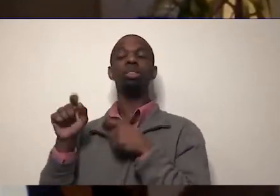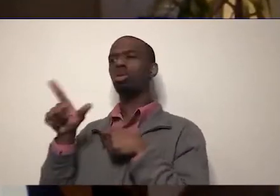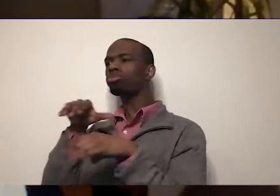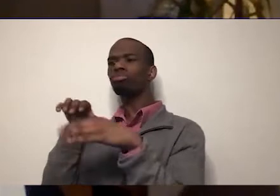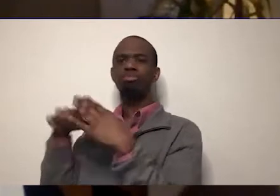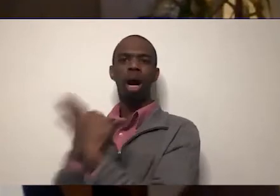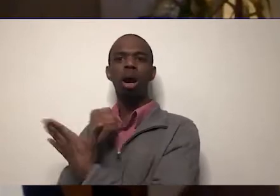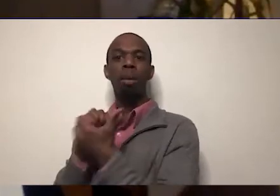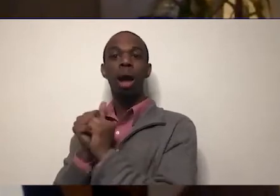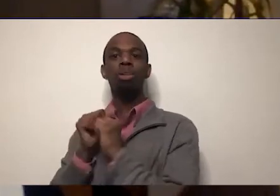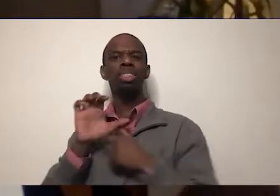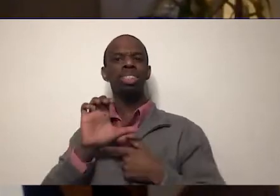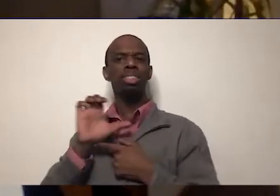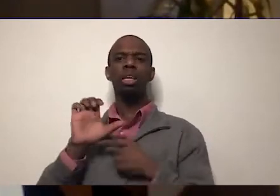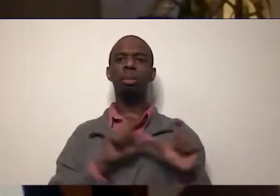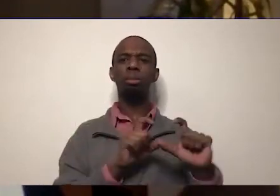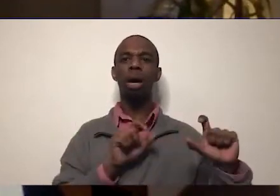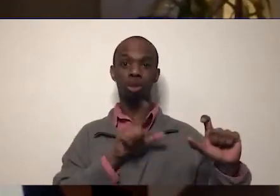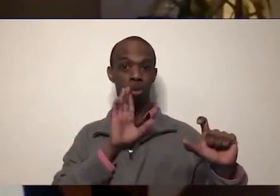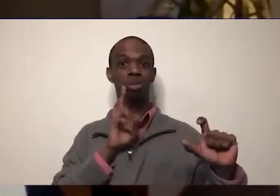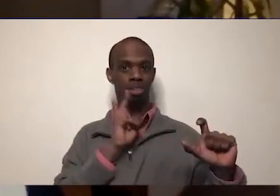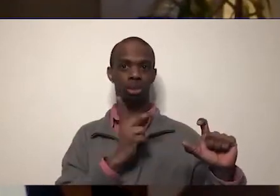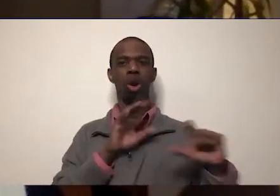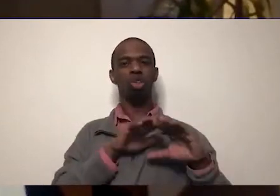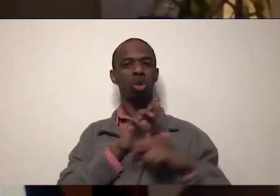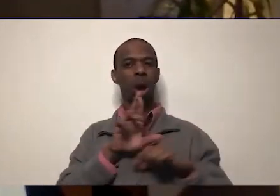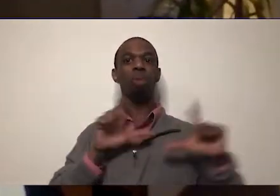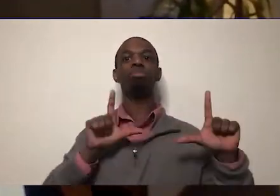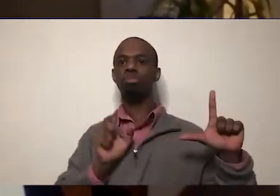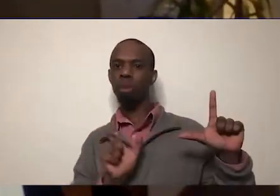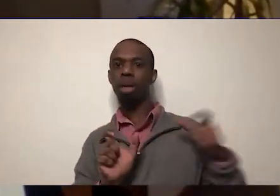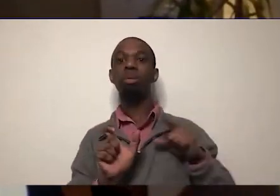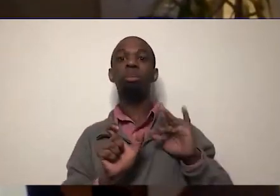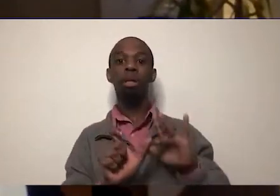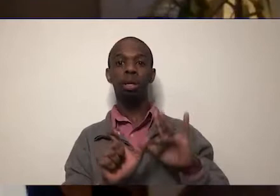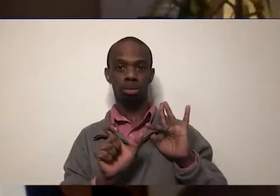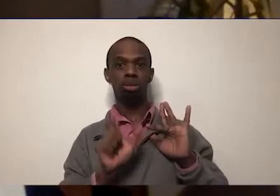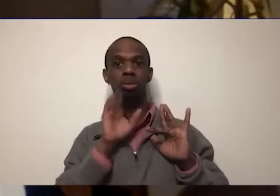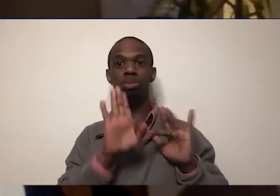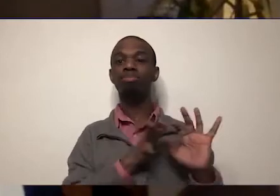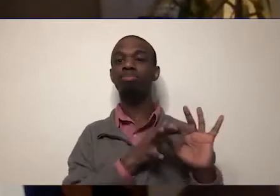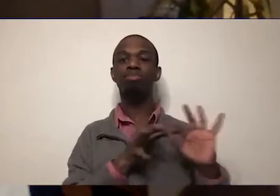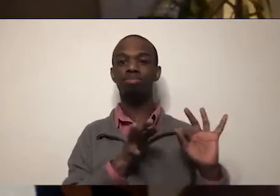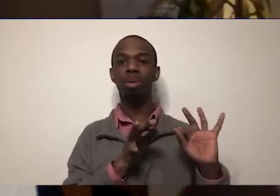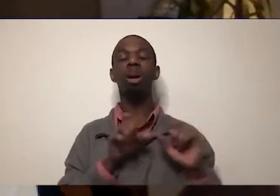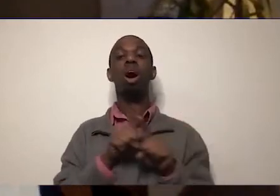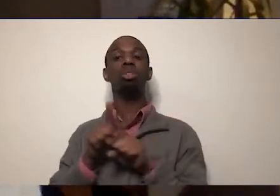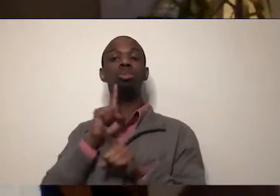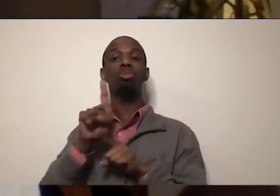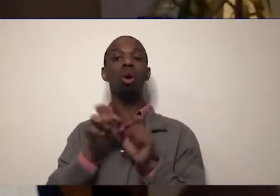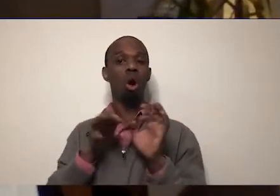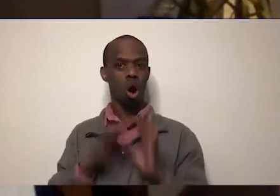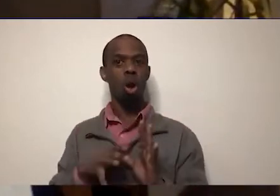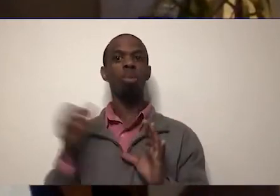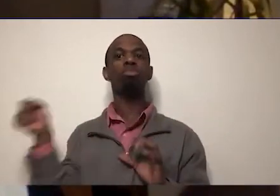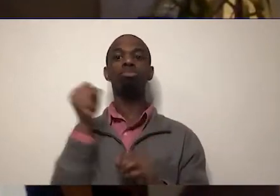Language interpretation provided by Rory Burton and Dresden Lamar. So they will both be pinned by